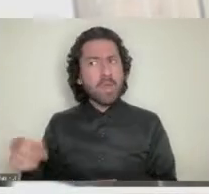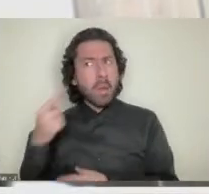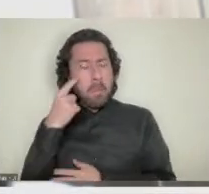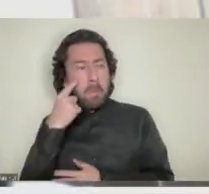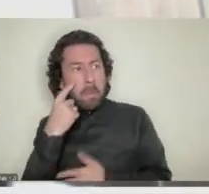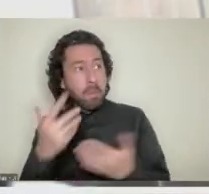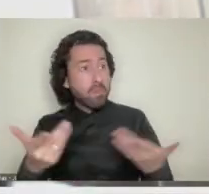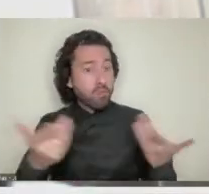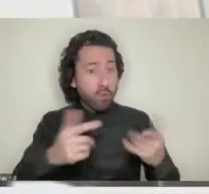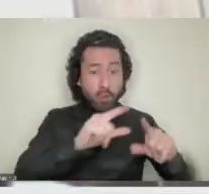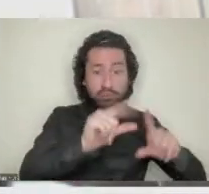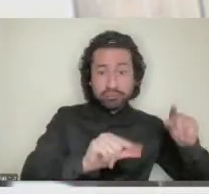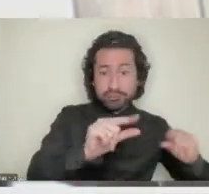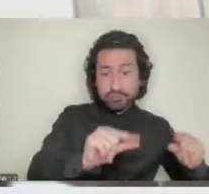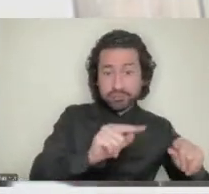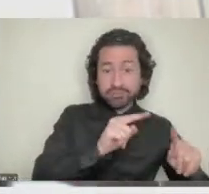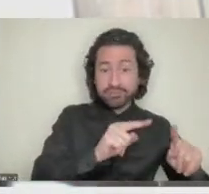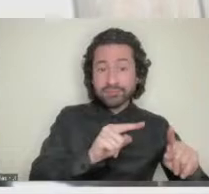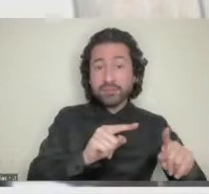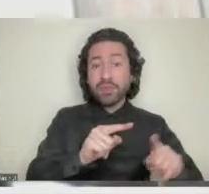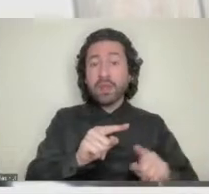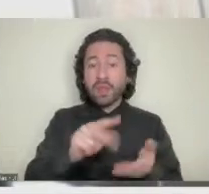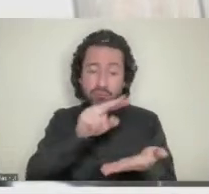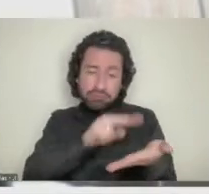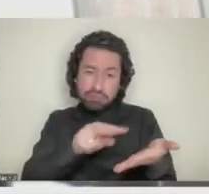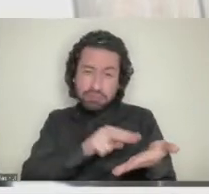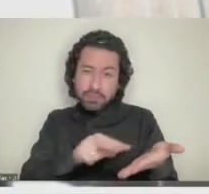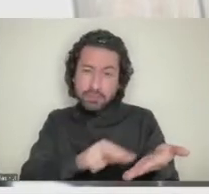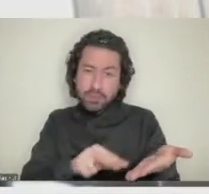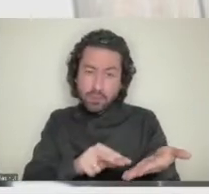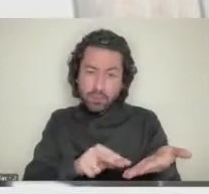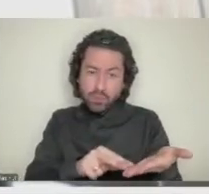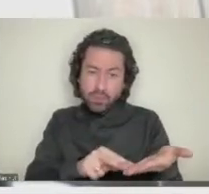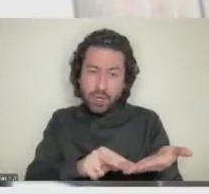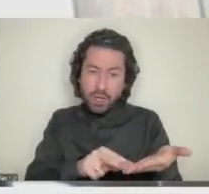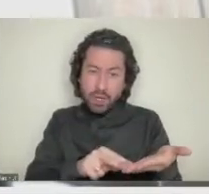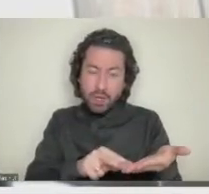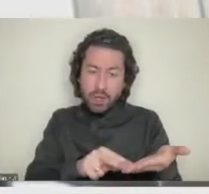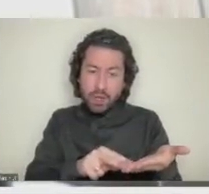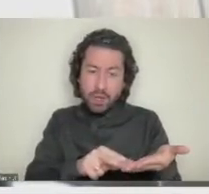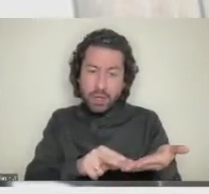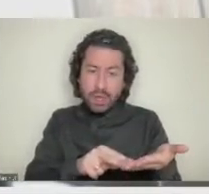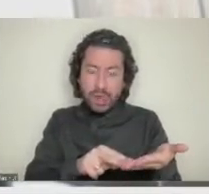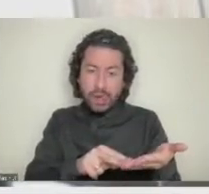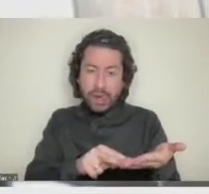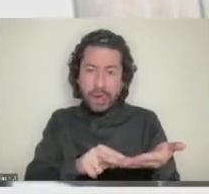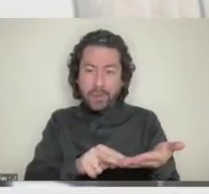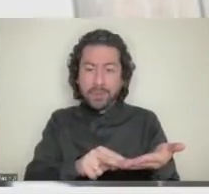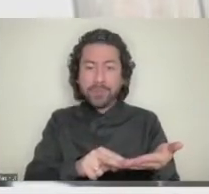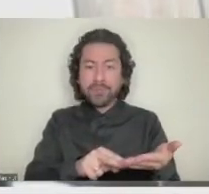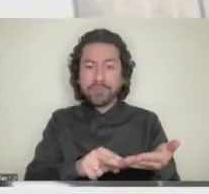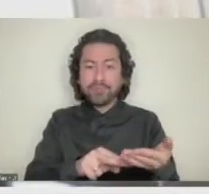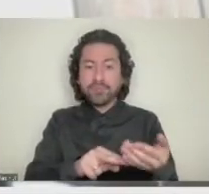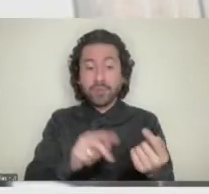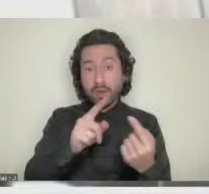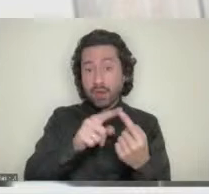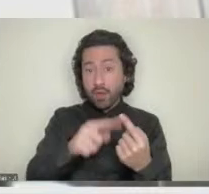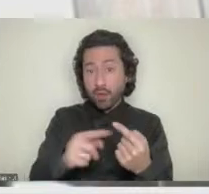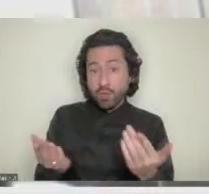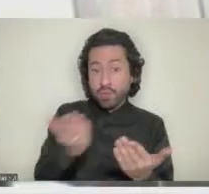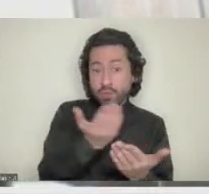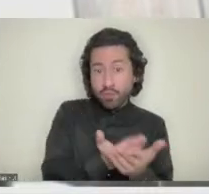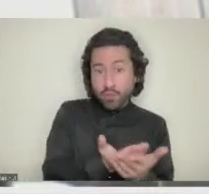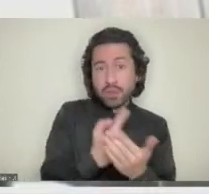inequities. And they did it with the EGRA reading test in Africa. The first proposal is